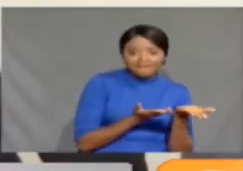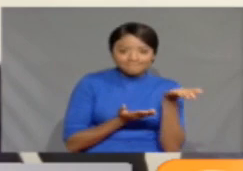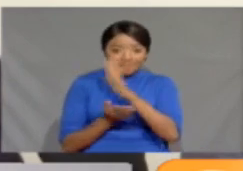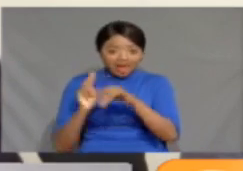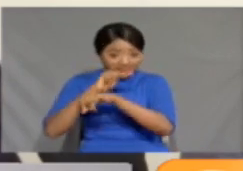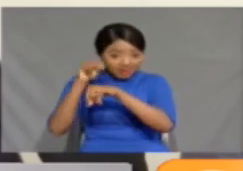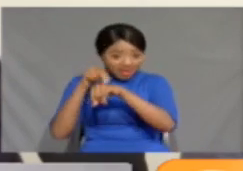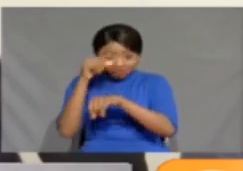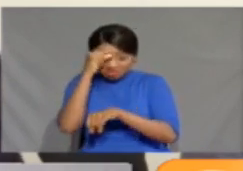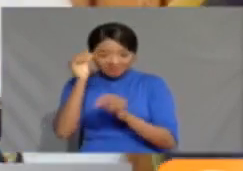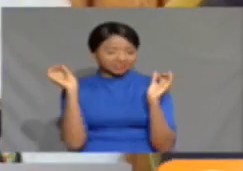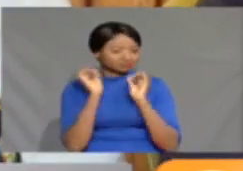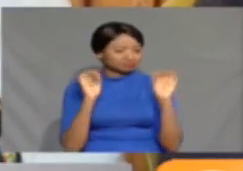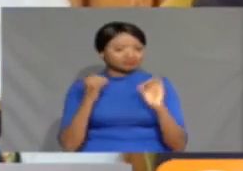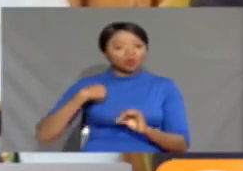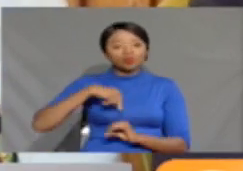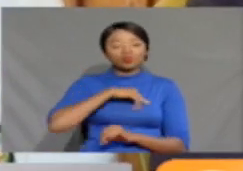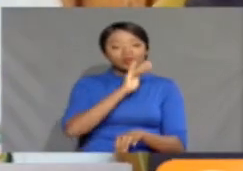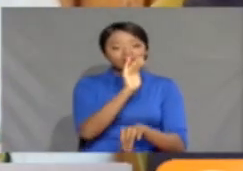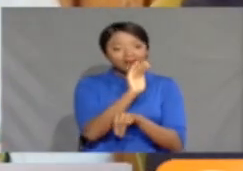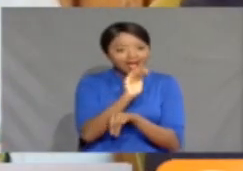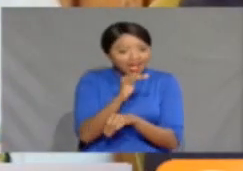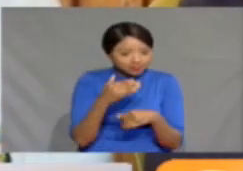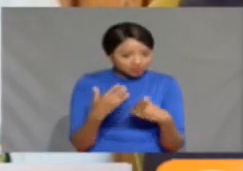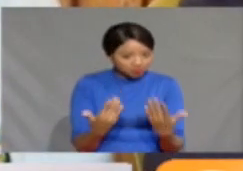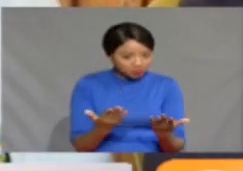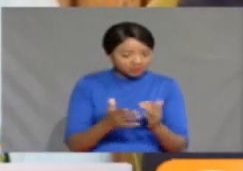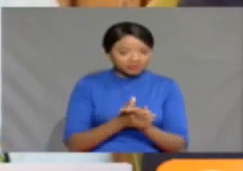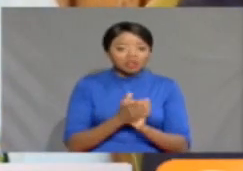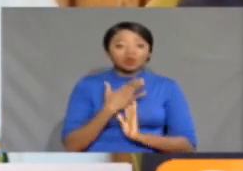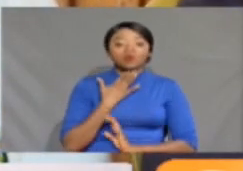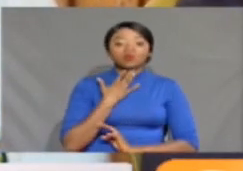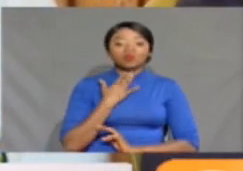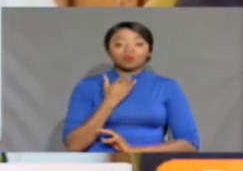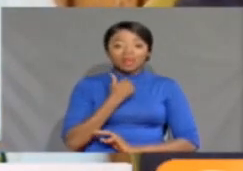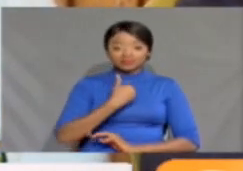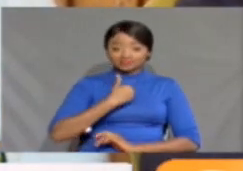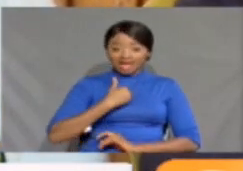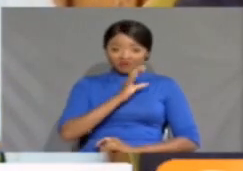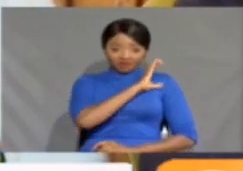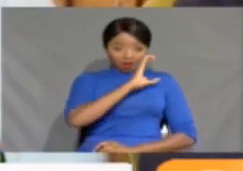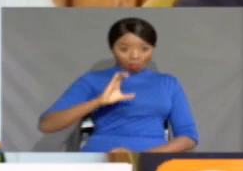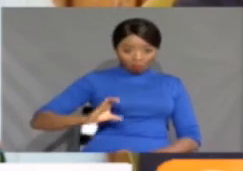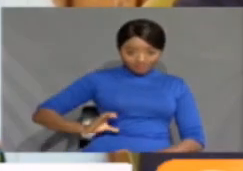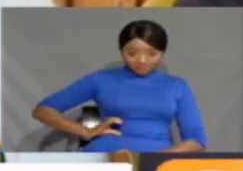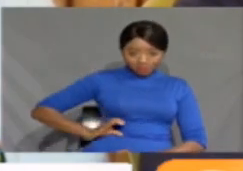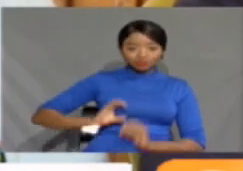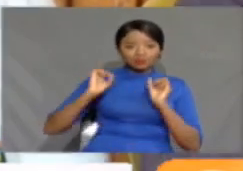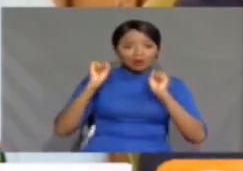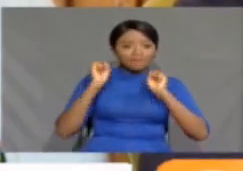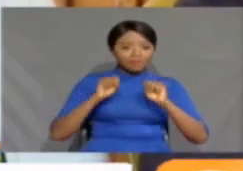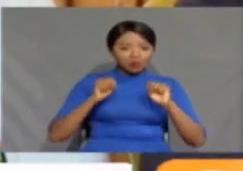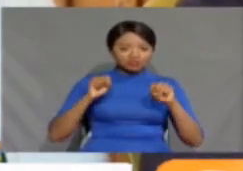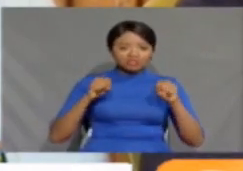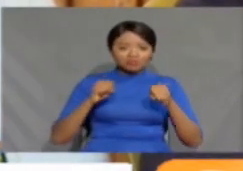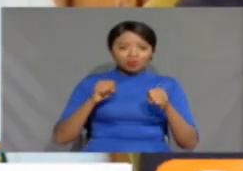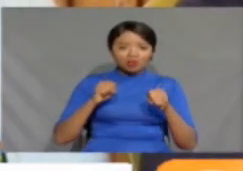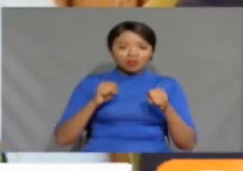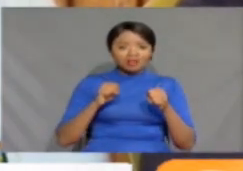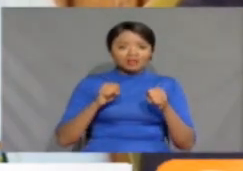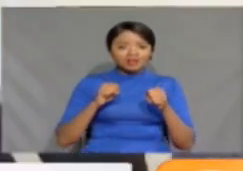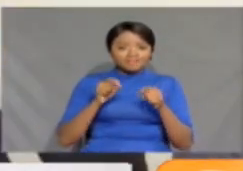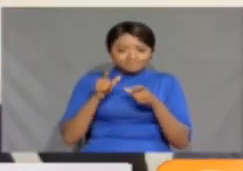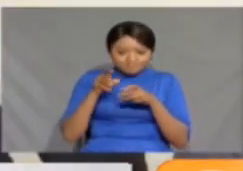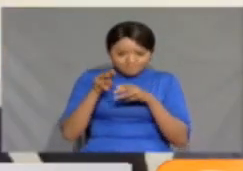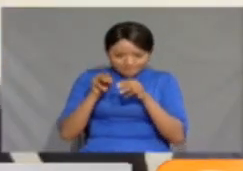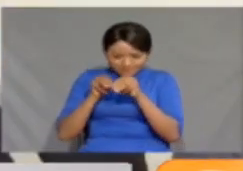doing. All we are asking is we have an institution that can be able to centrally